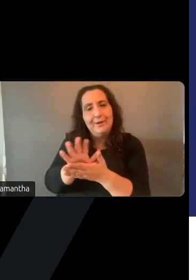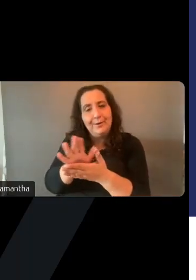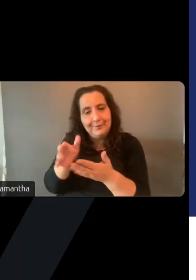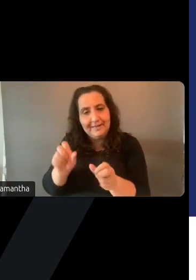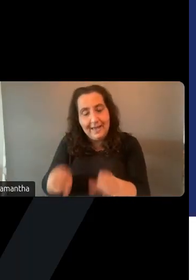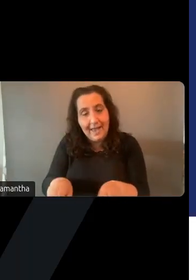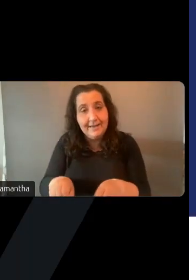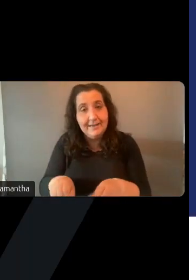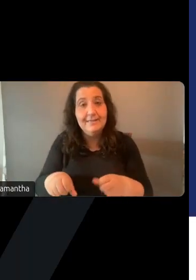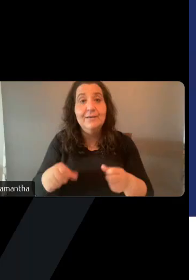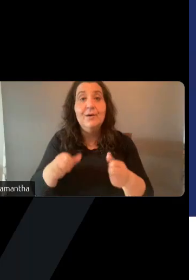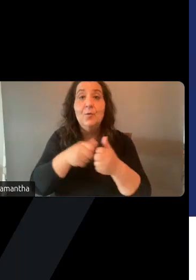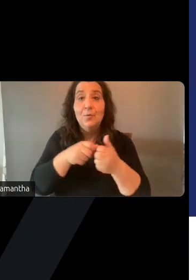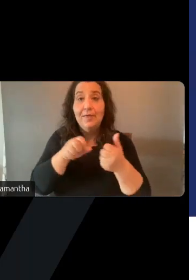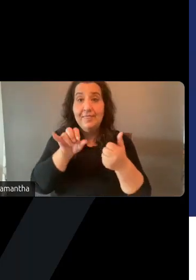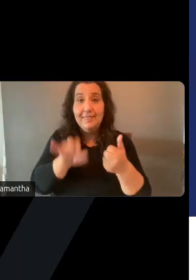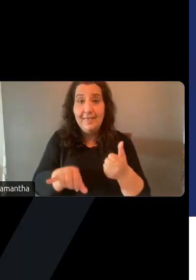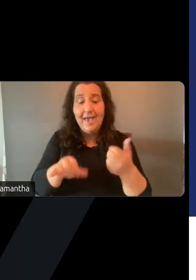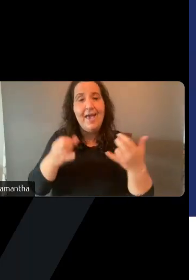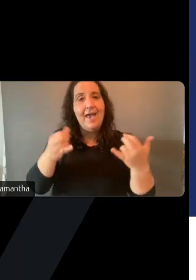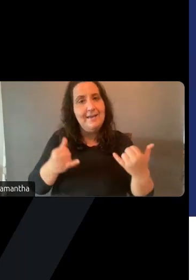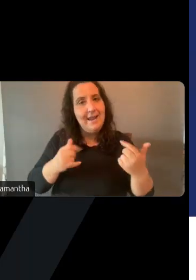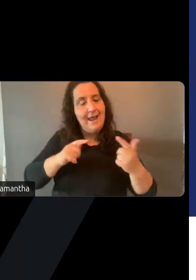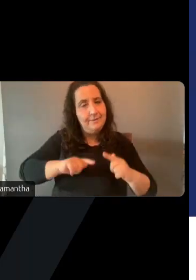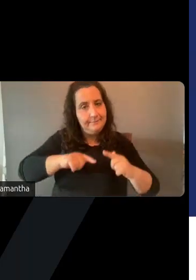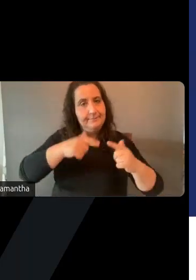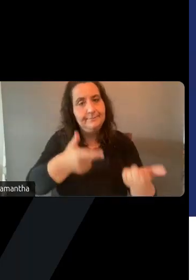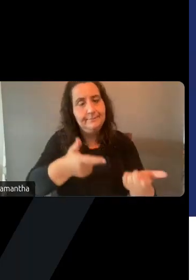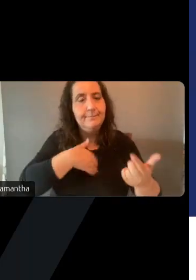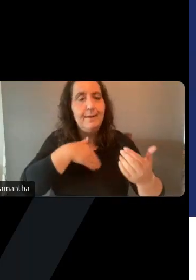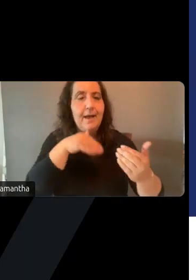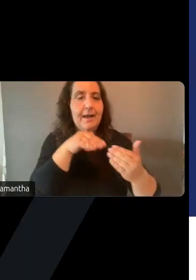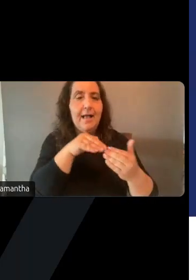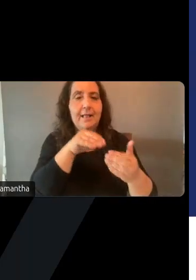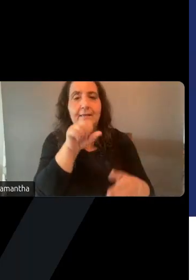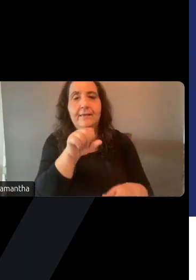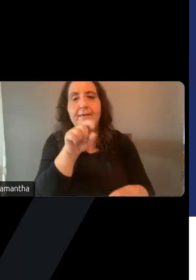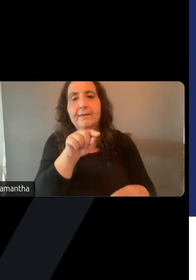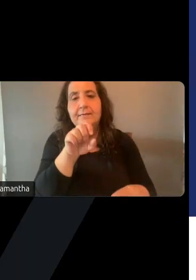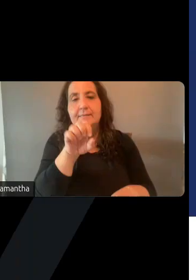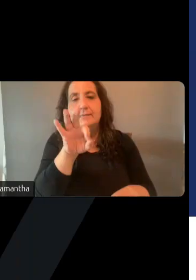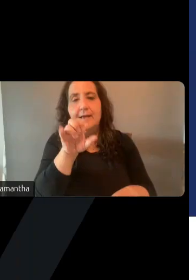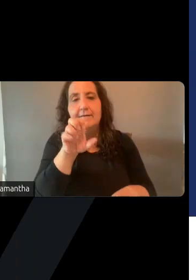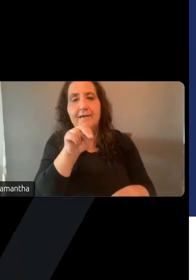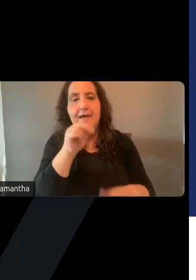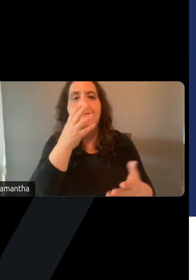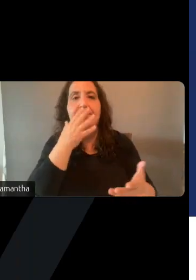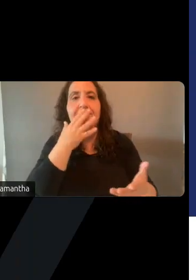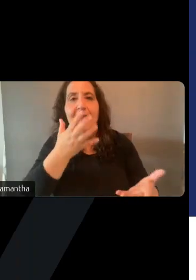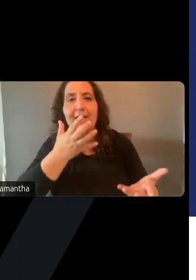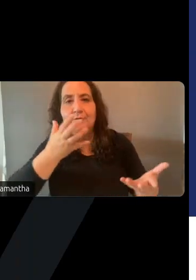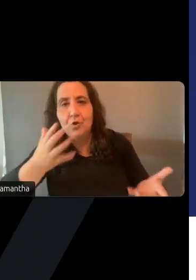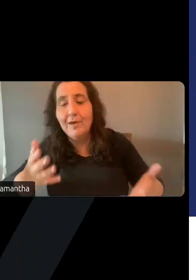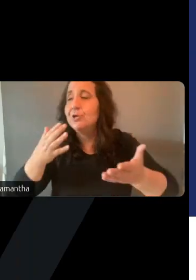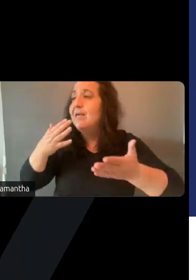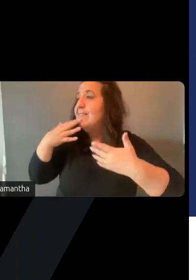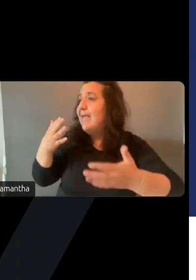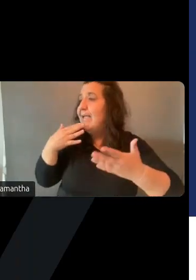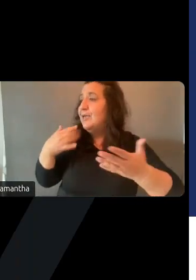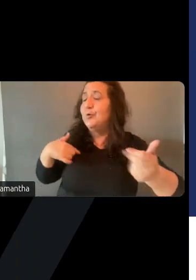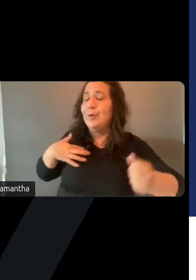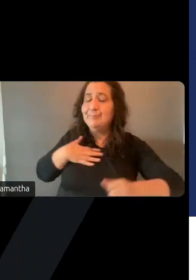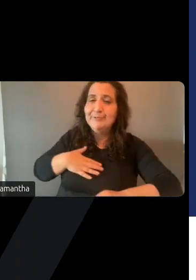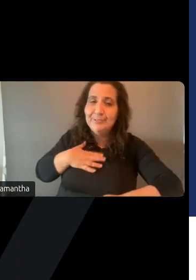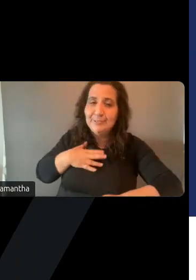And with that, I'll hand this over to my colleague, Stefan. Thank you so much. Thank you, Hasey. Really appreciate